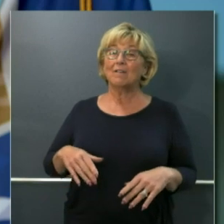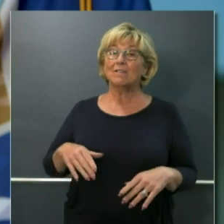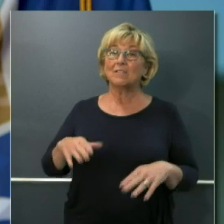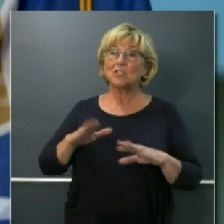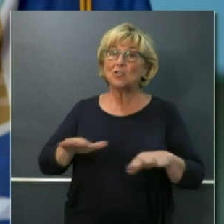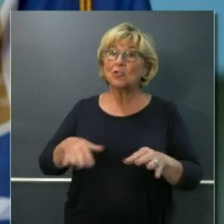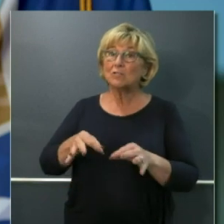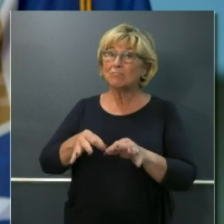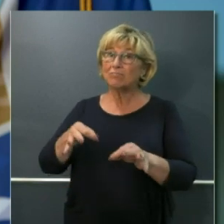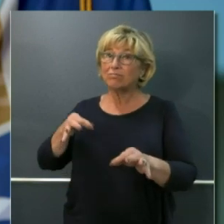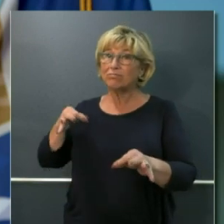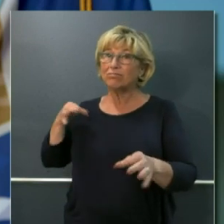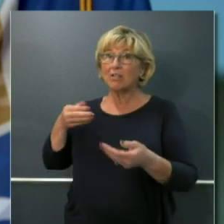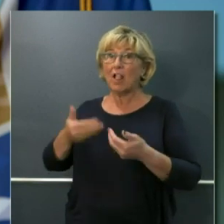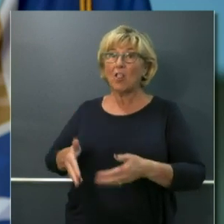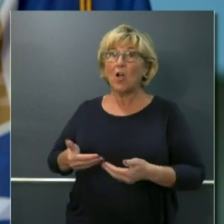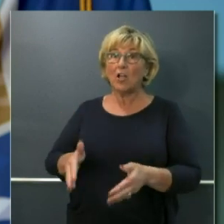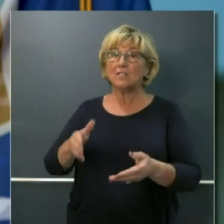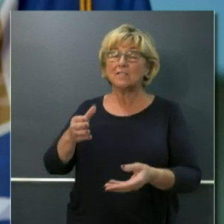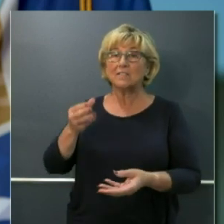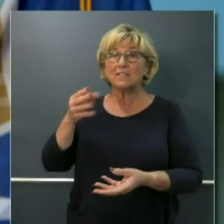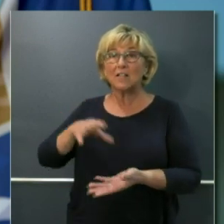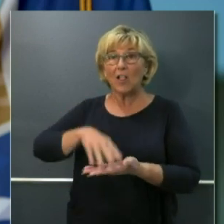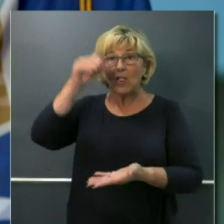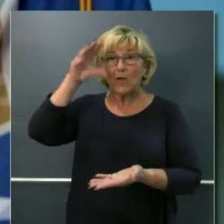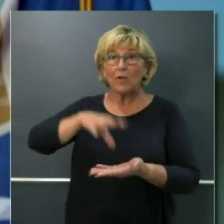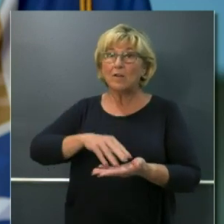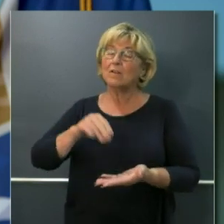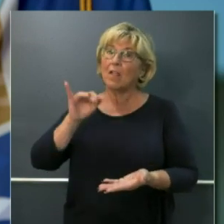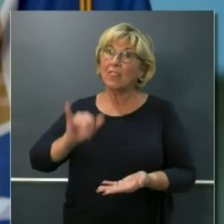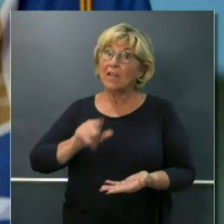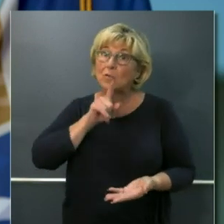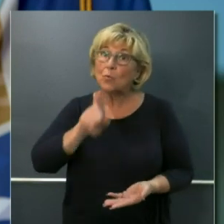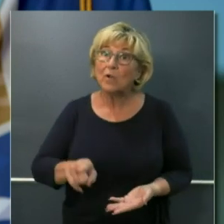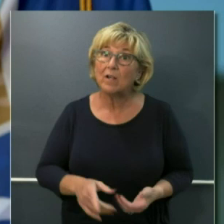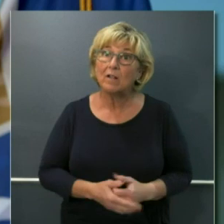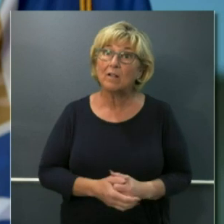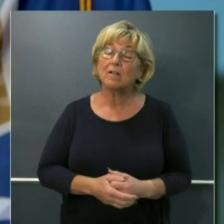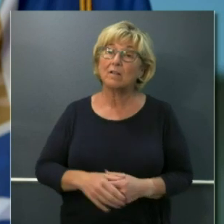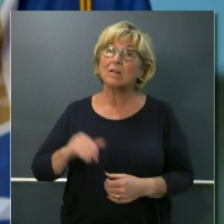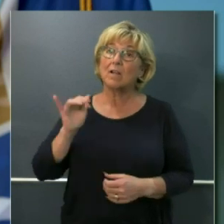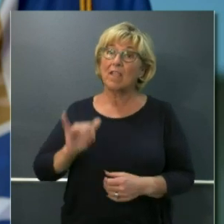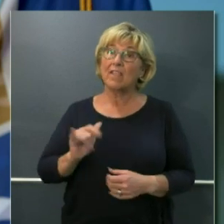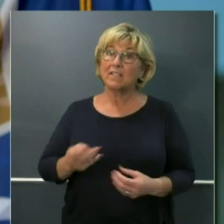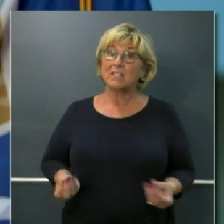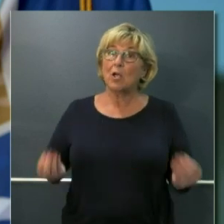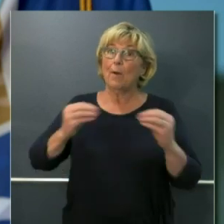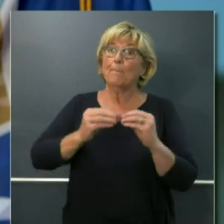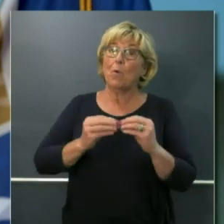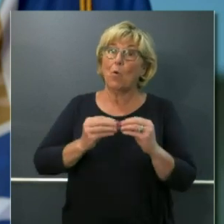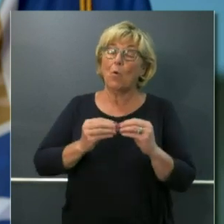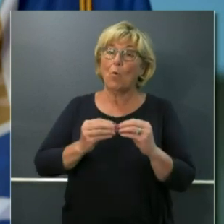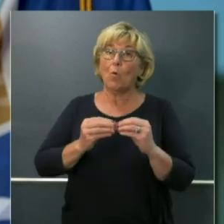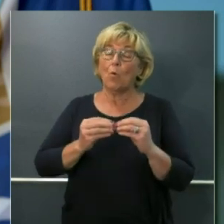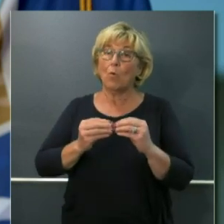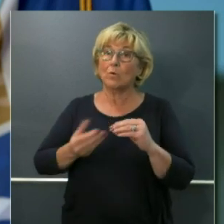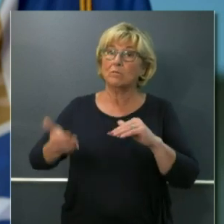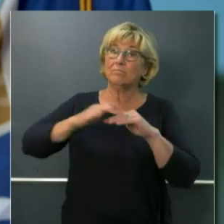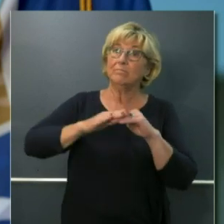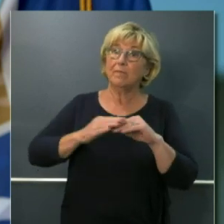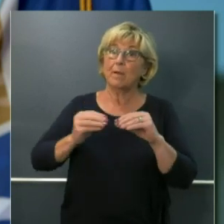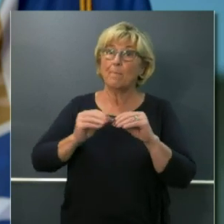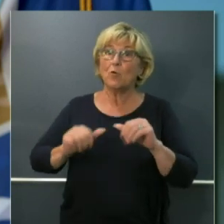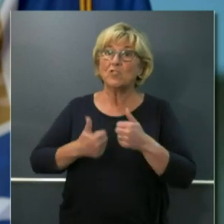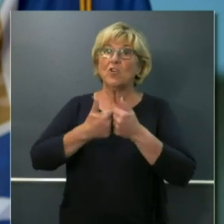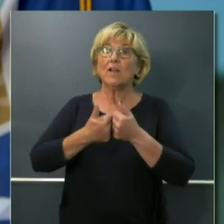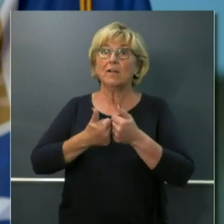from a socioeconomic frame, from a racial justice frame, this is even more compounding and more challenging.